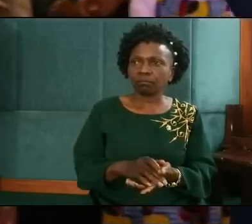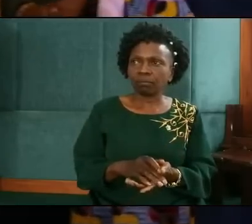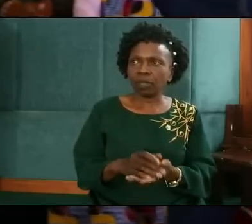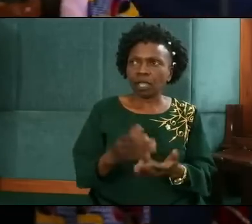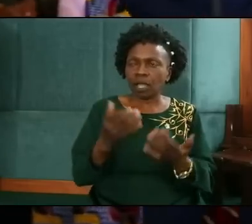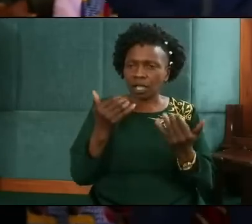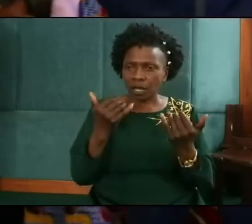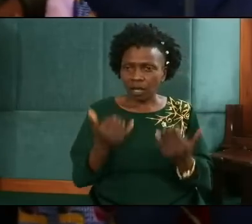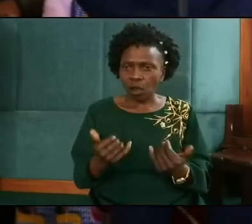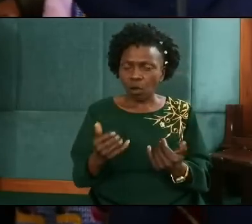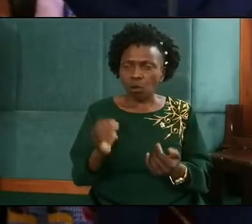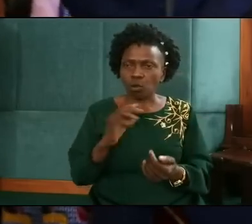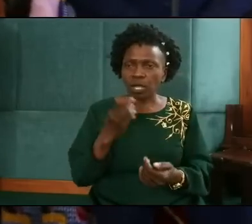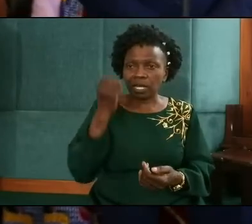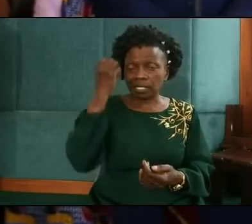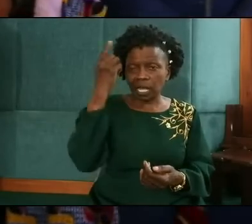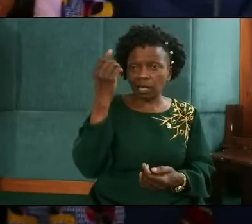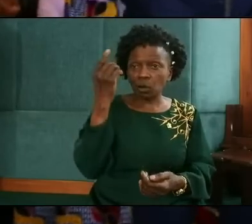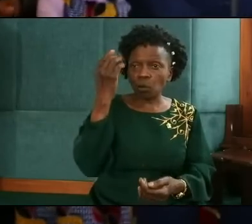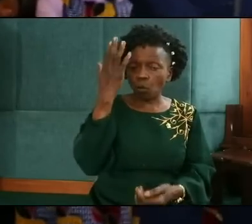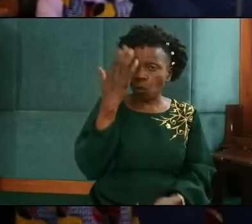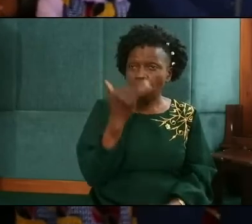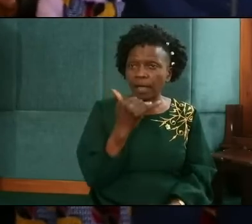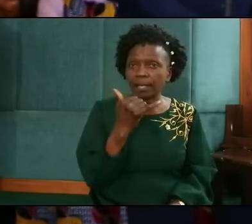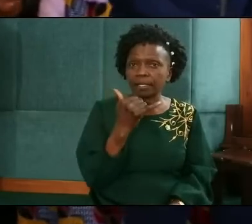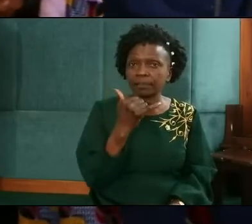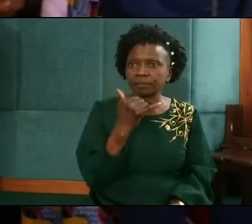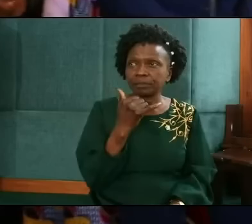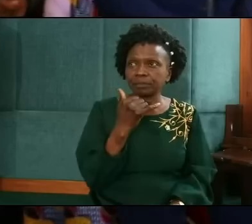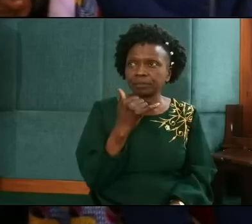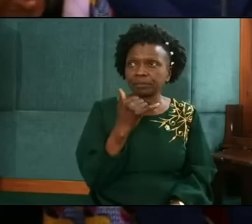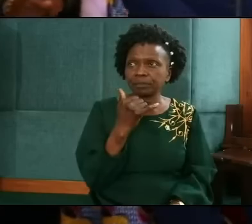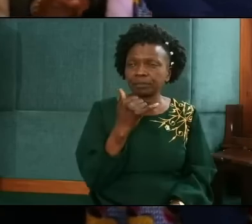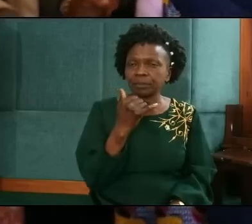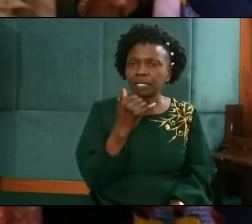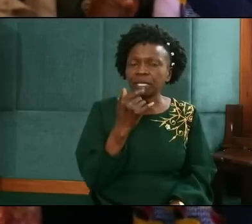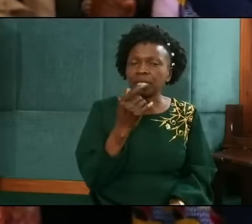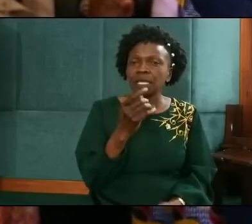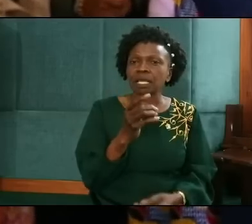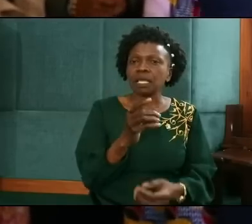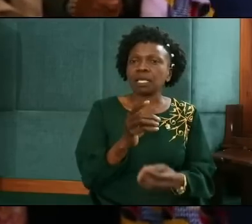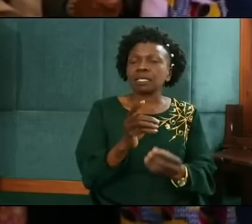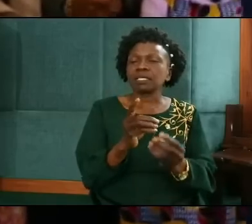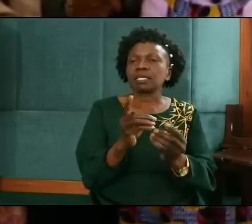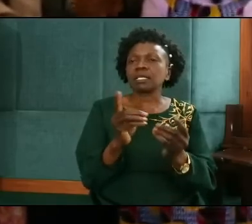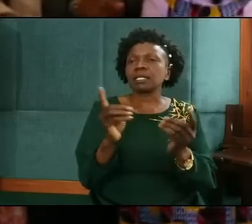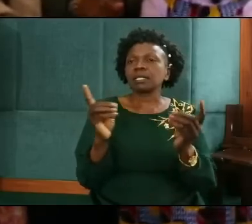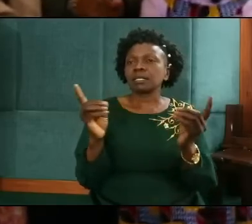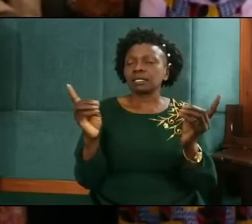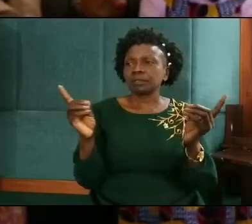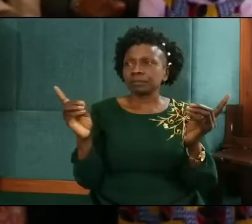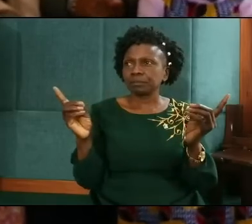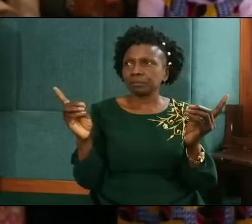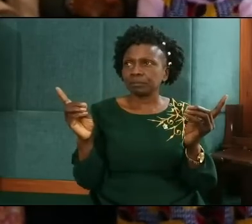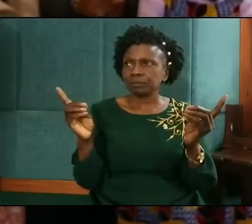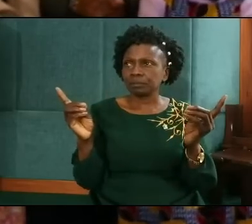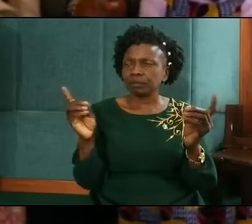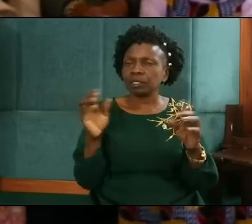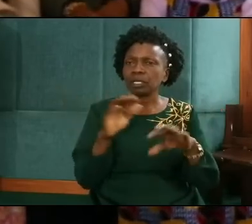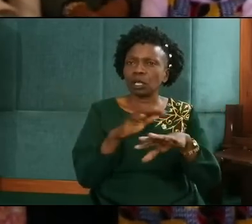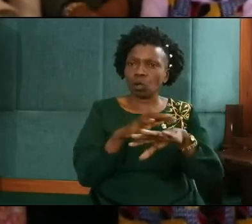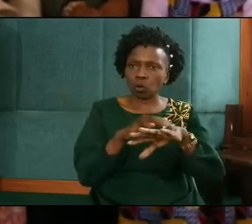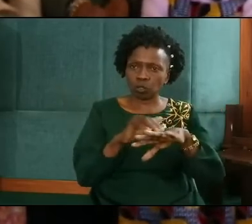Now we understand why He extended the pause. The pause